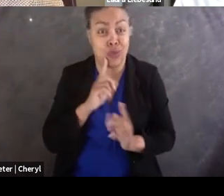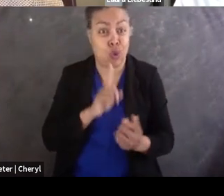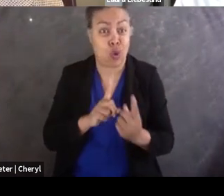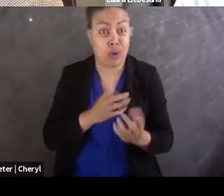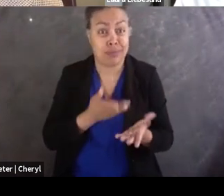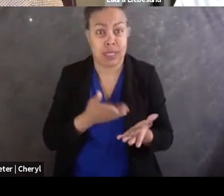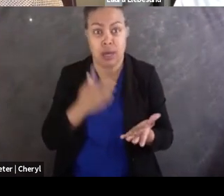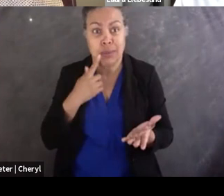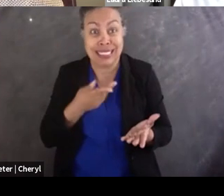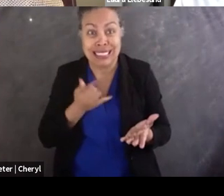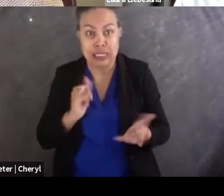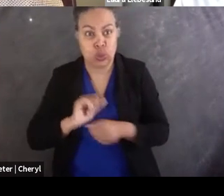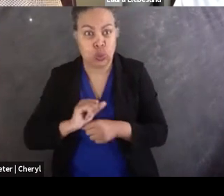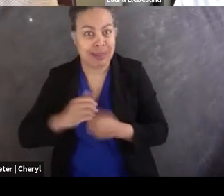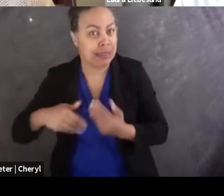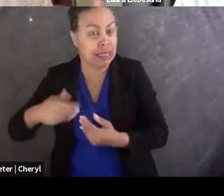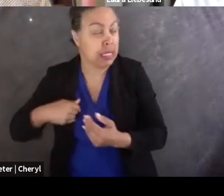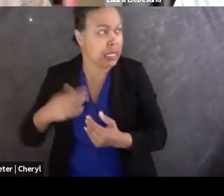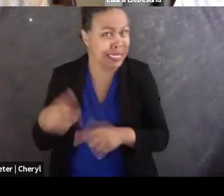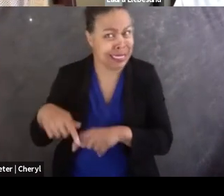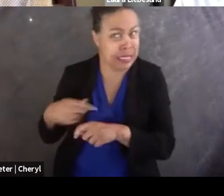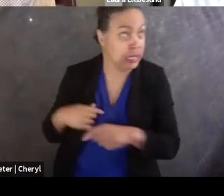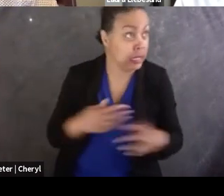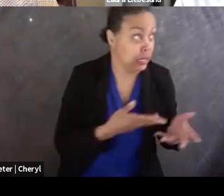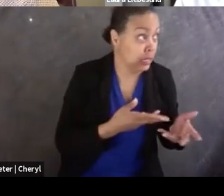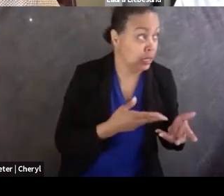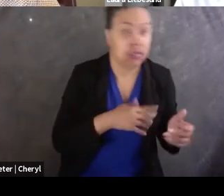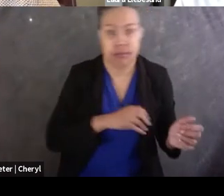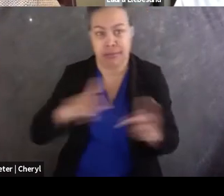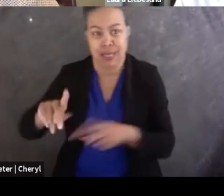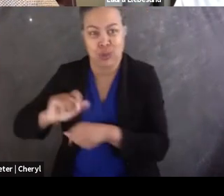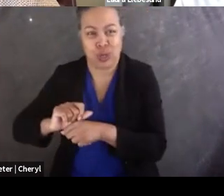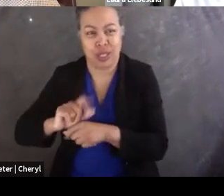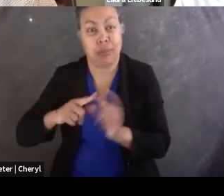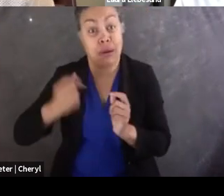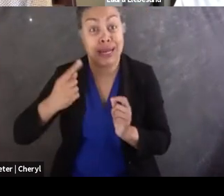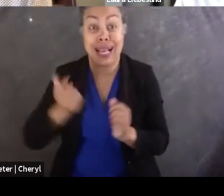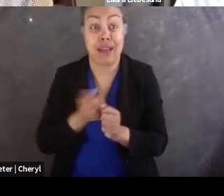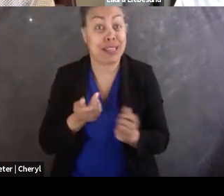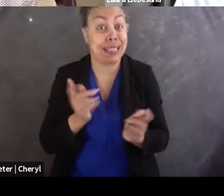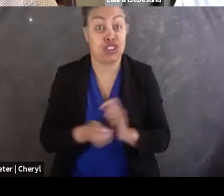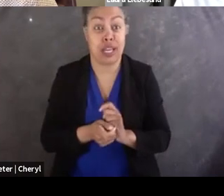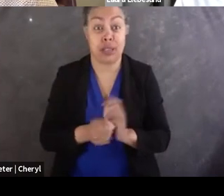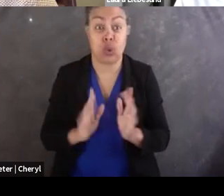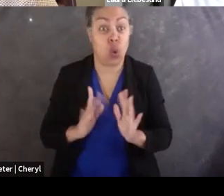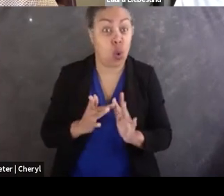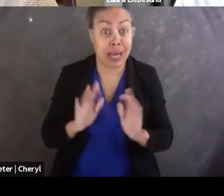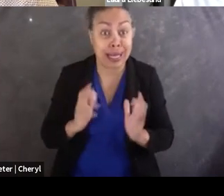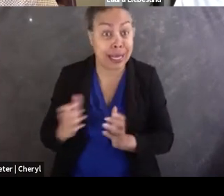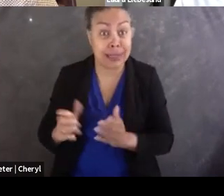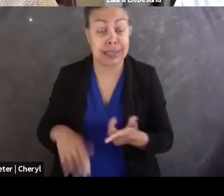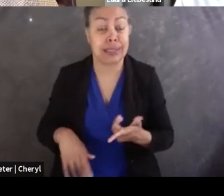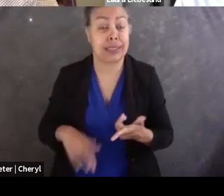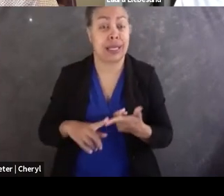still working and kind of hustling. But that pivot was, it went everything from online classes, the to-go cocktails. They had to discover how